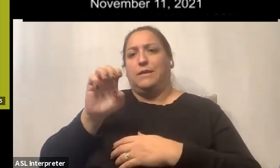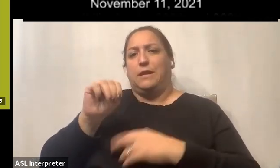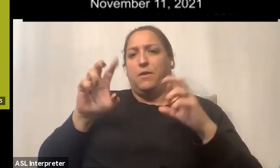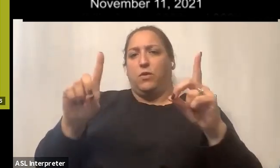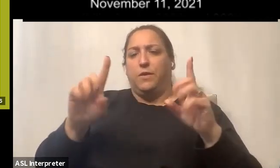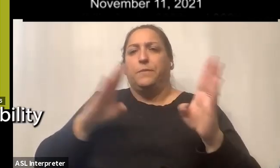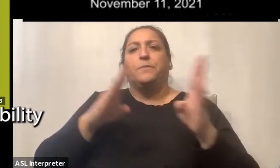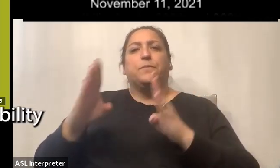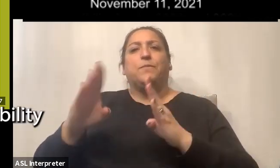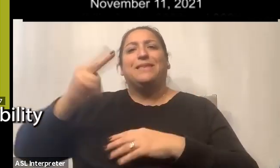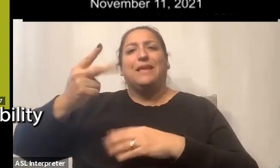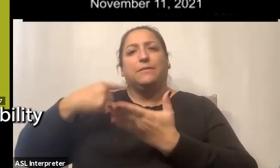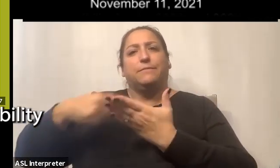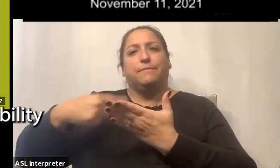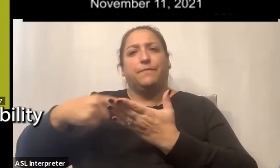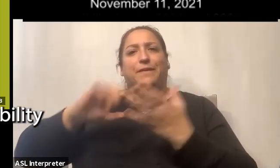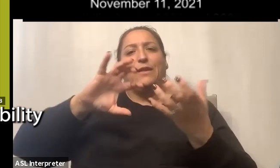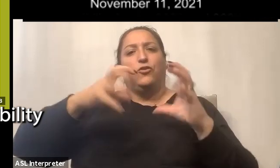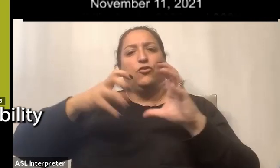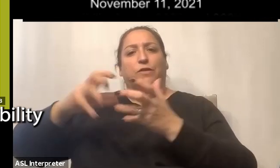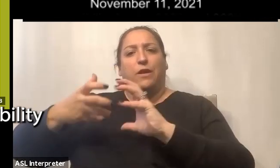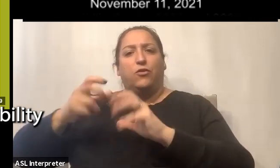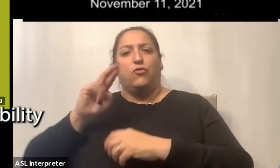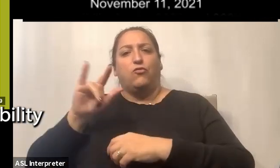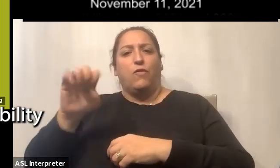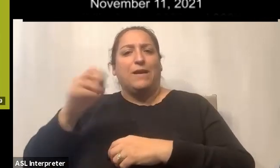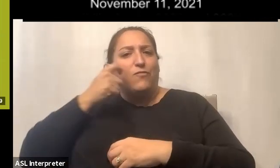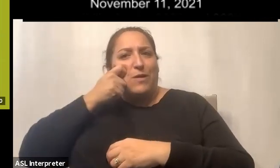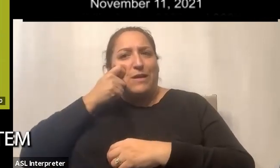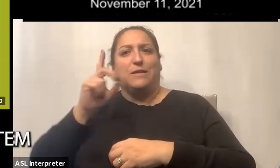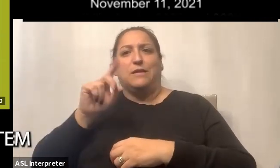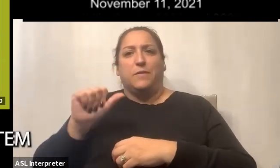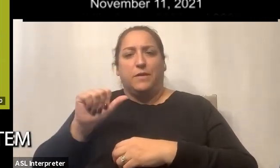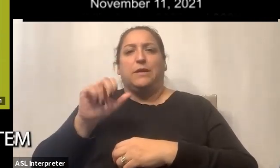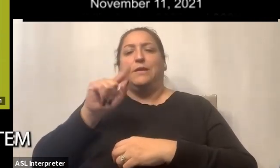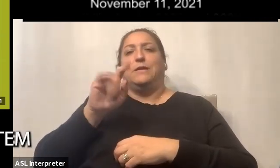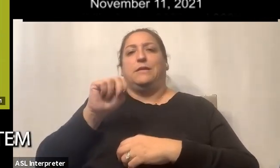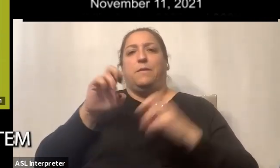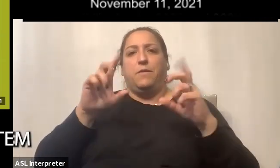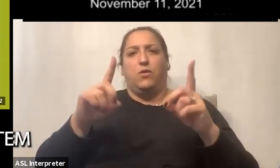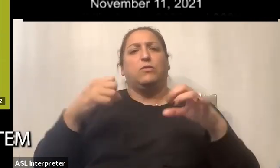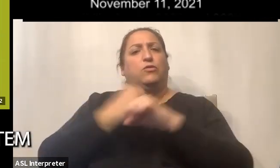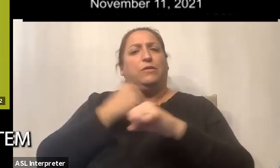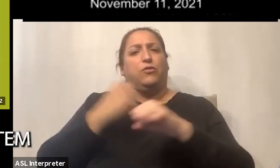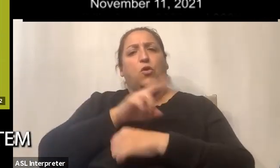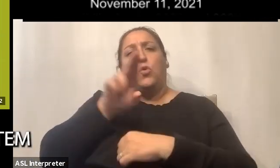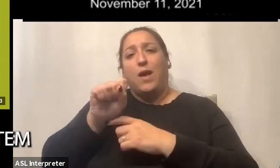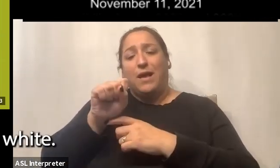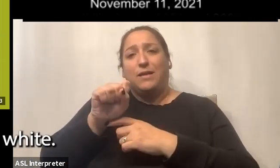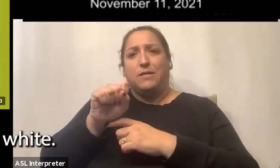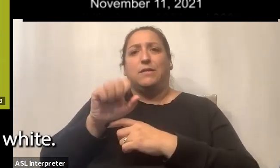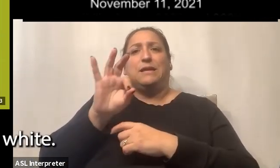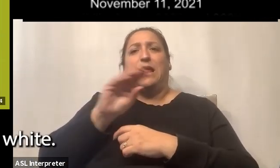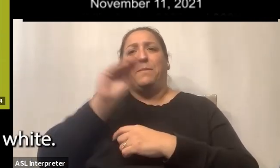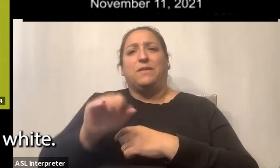Second, I'll be talking about is the intersection of race and disability in STEM education. So statistically in US, 9% of